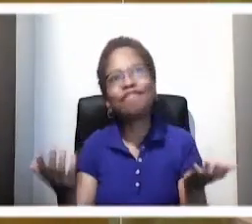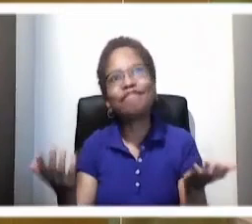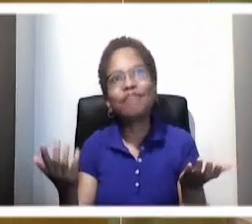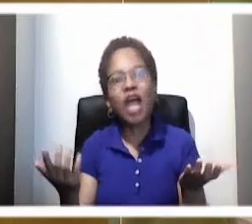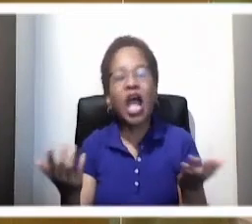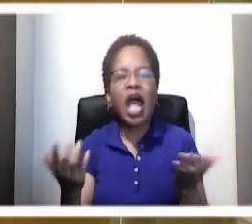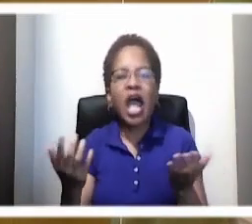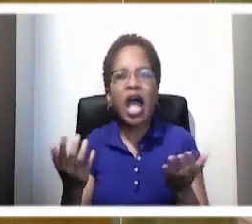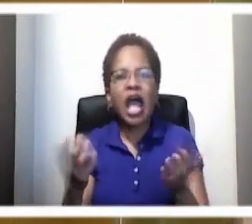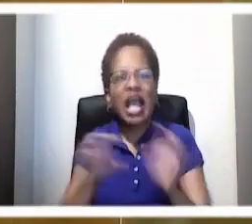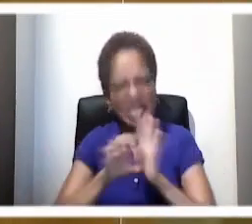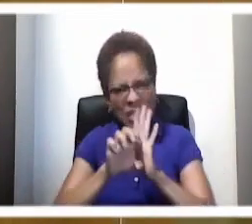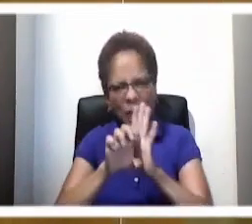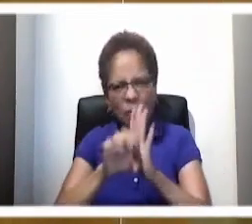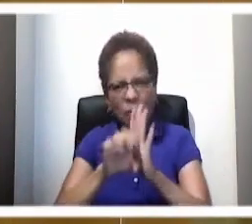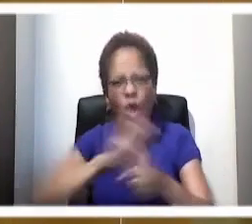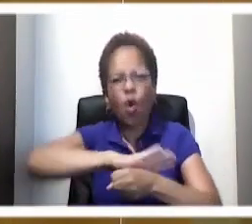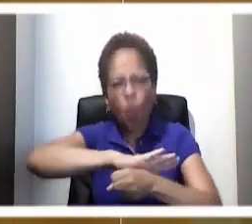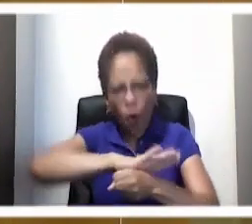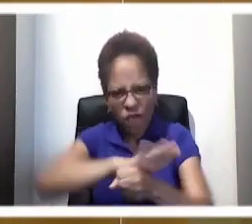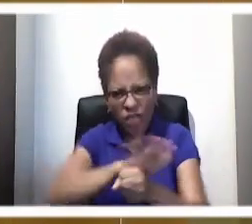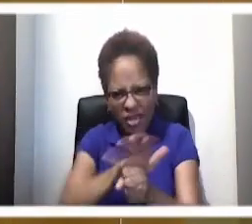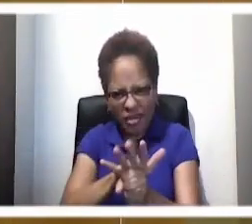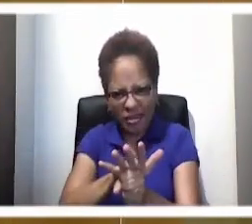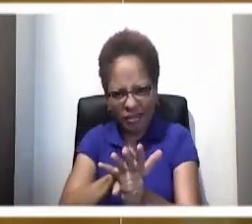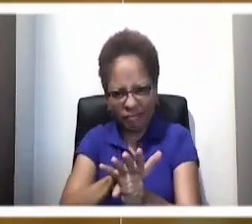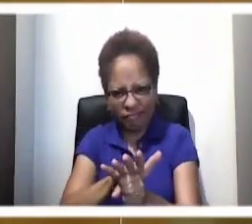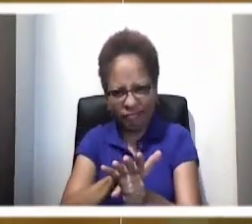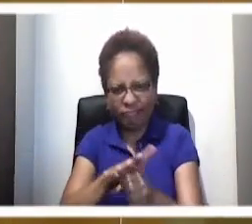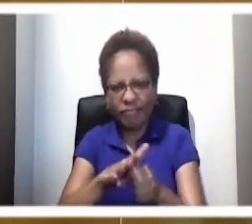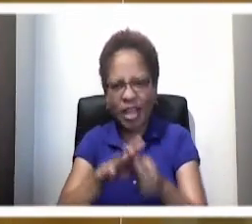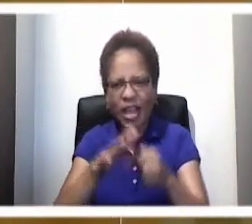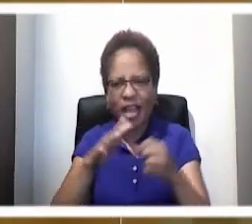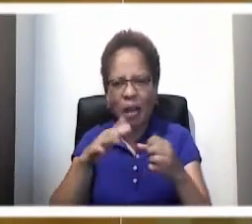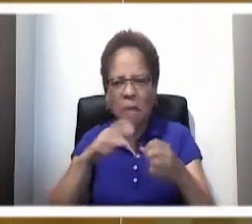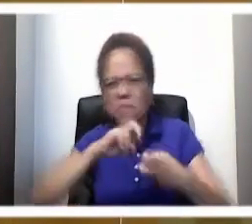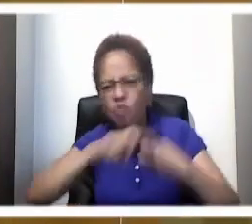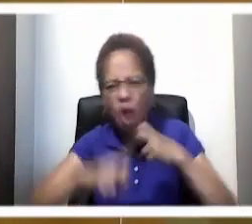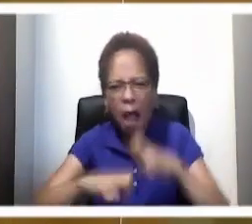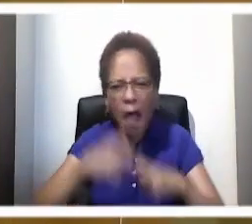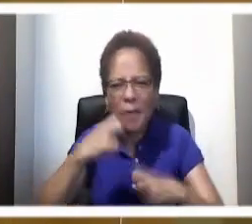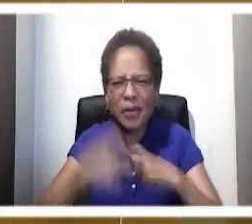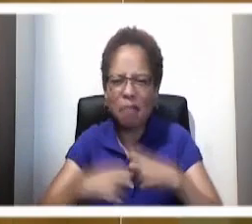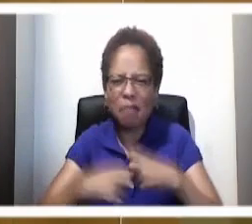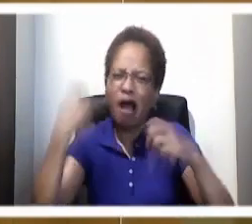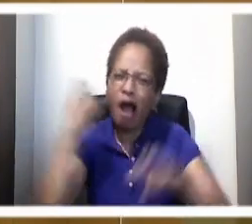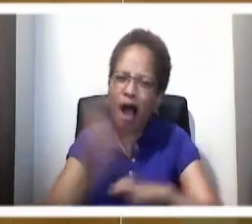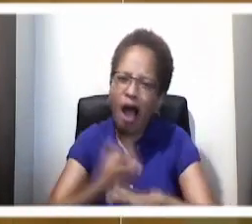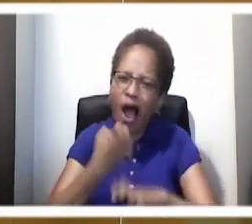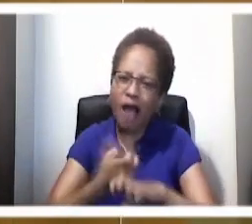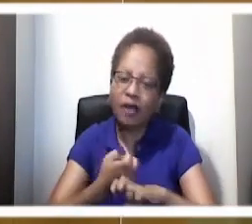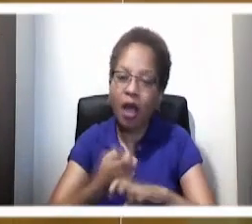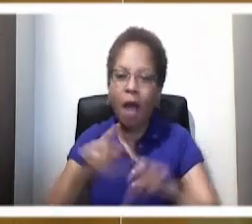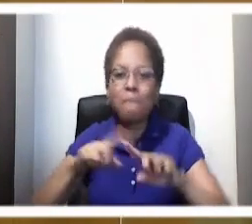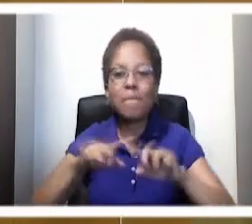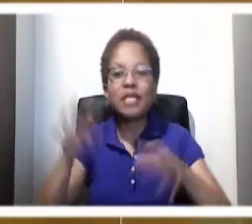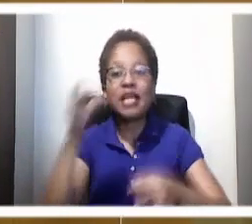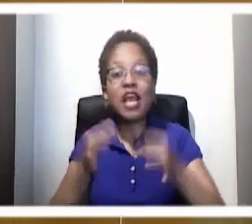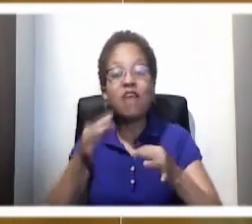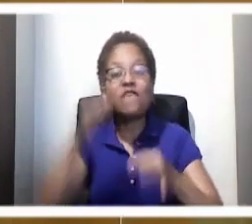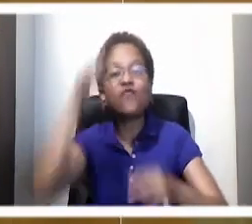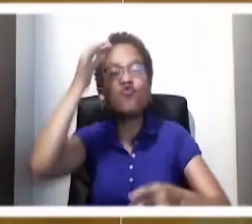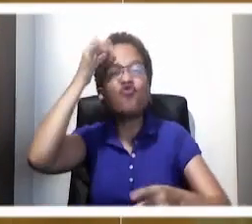that if disciples choose to trust God instead